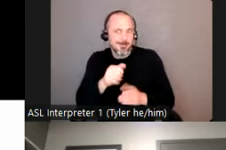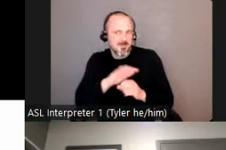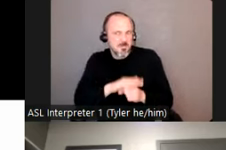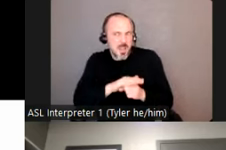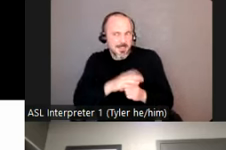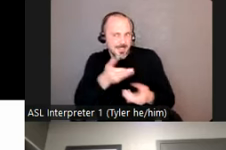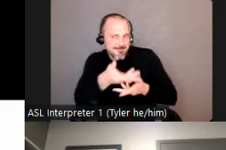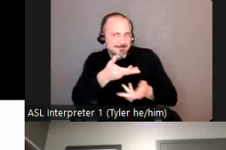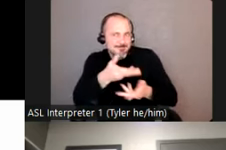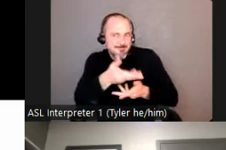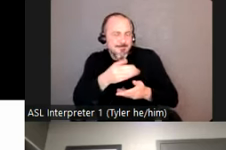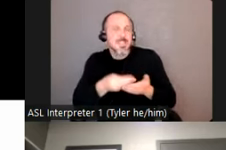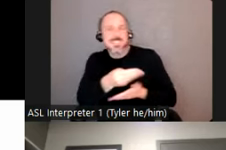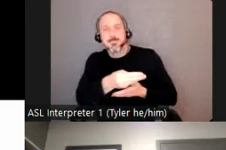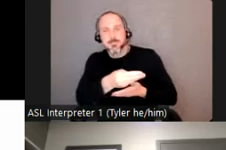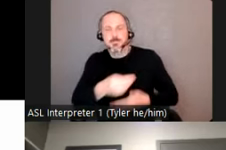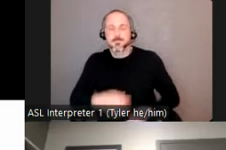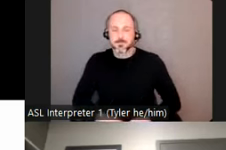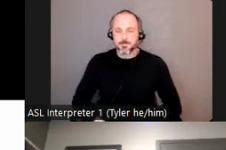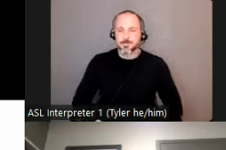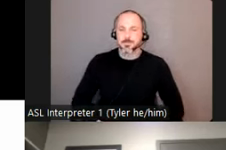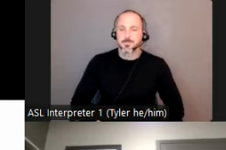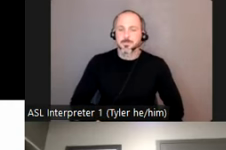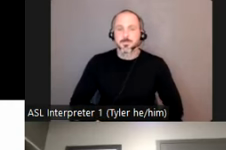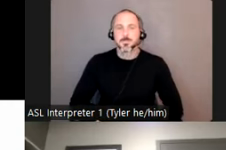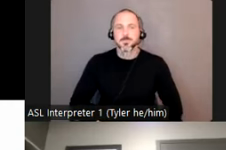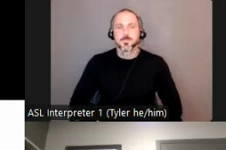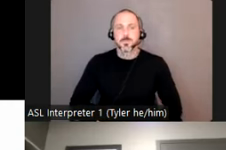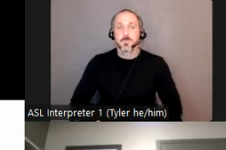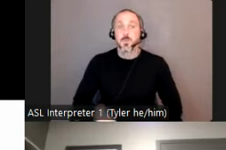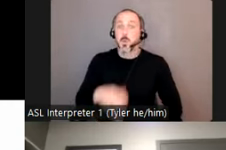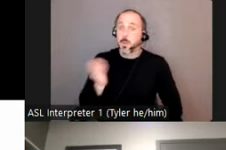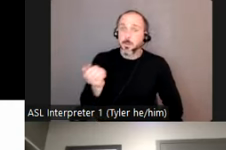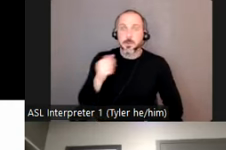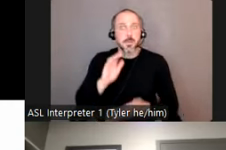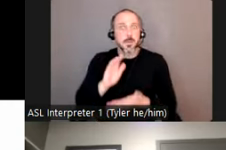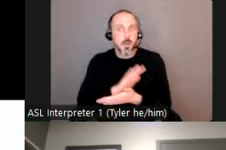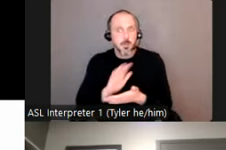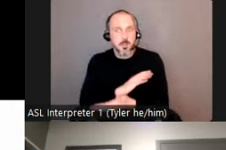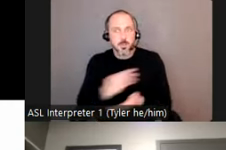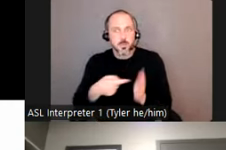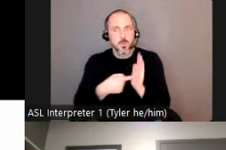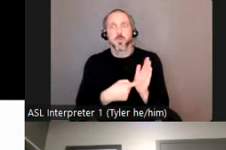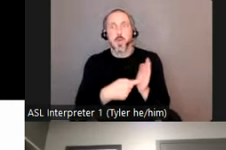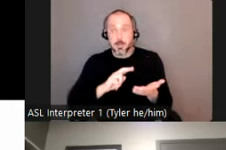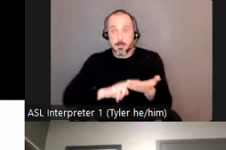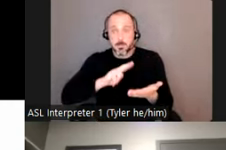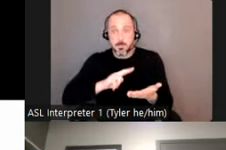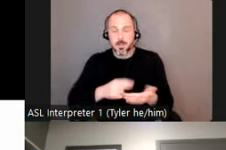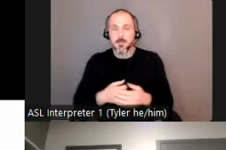made where the suspects are actually getting victims to sign documents, and from there they end